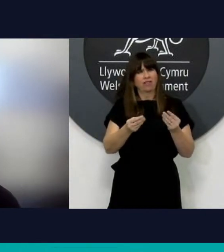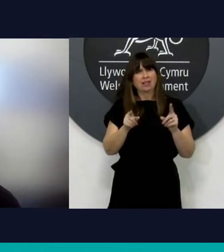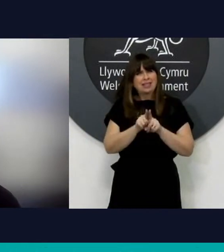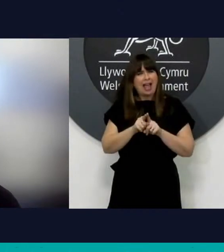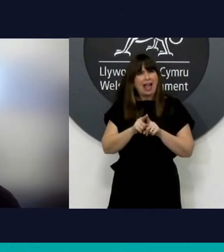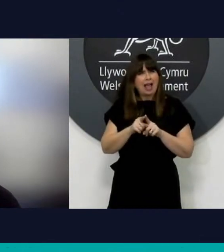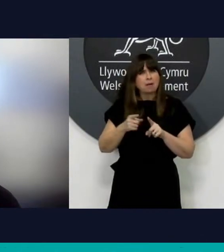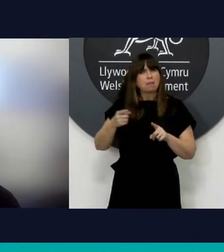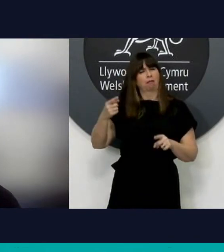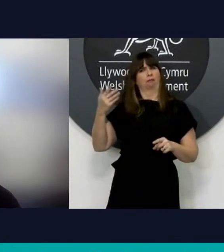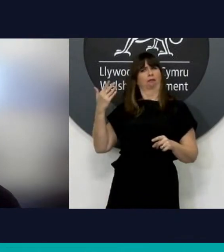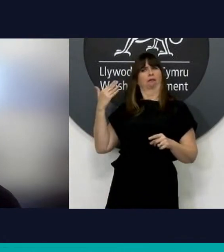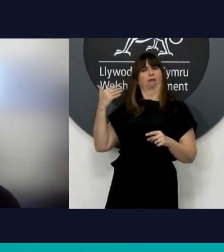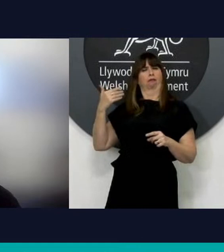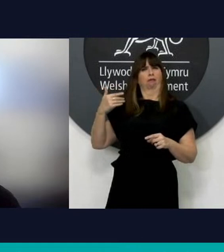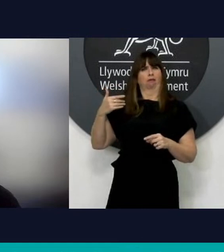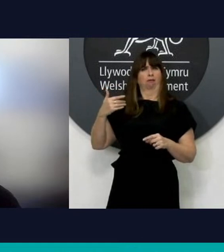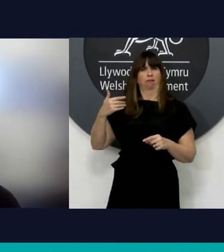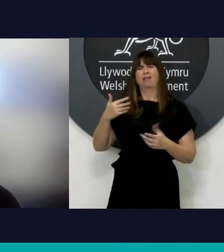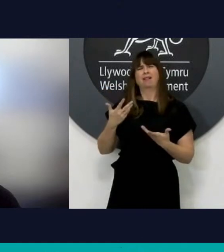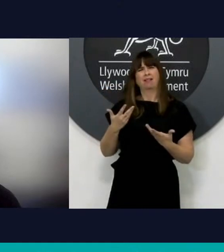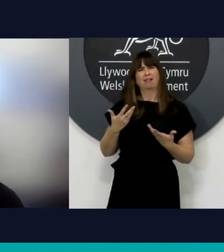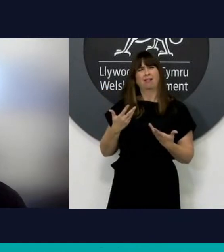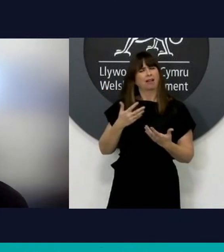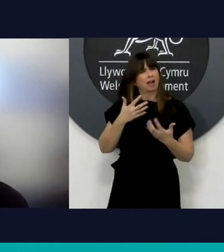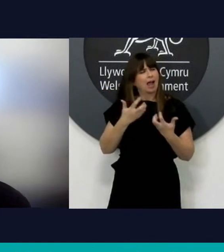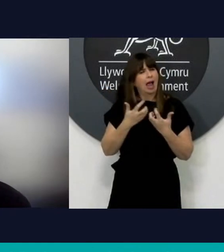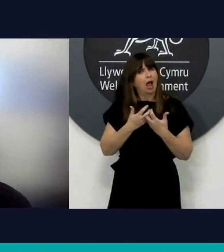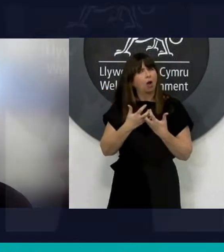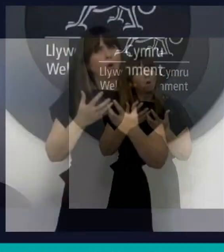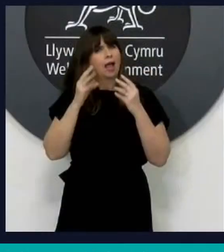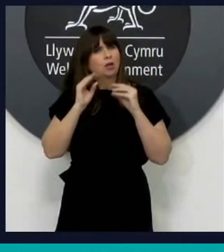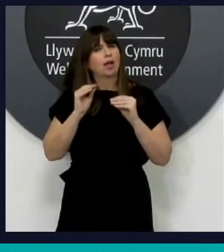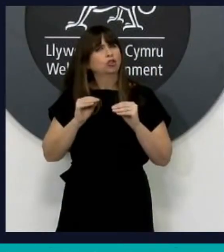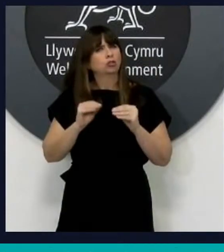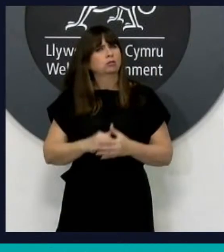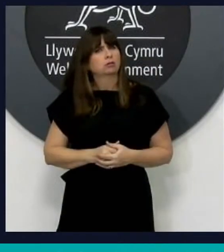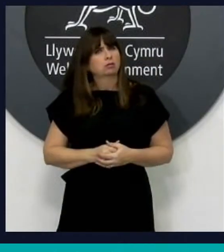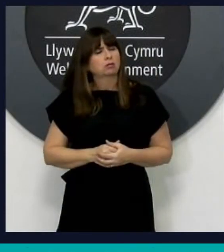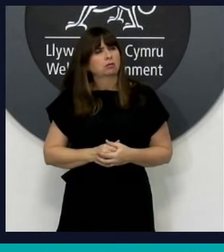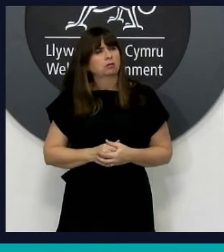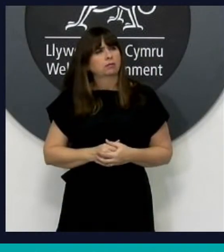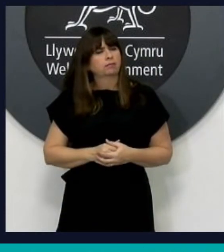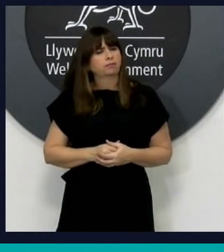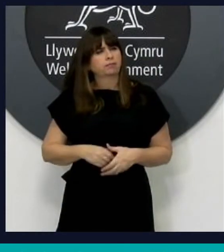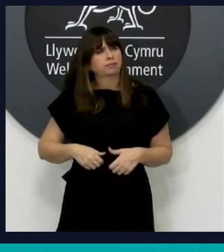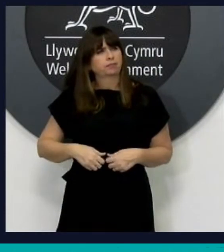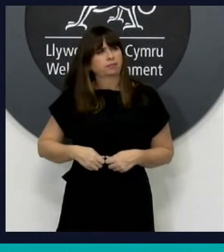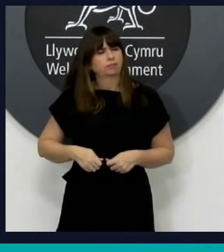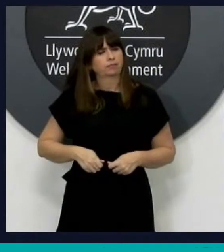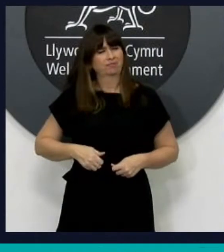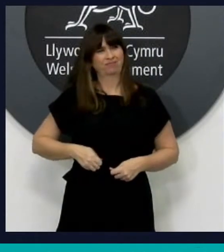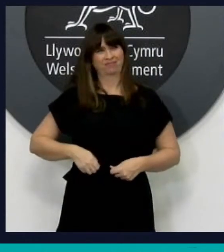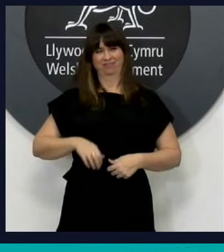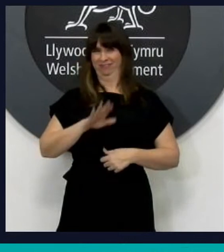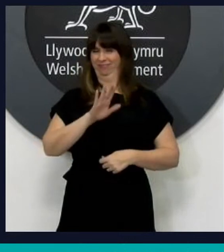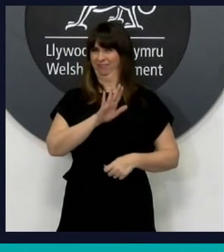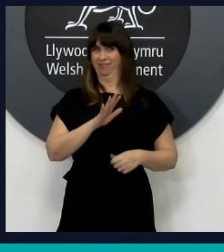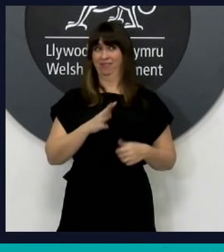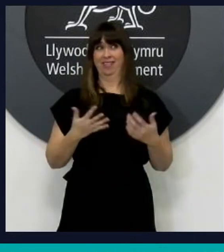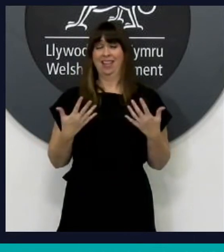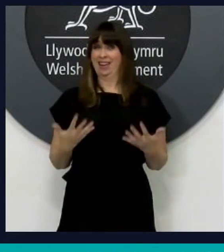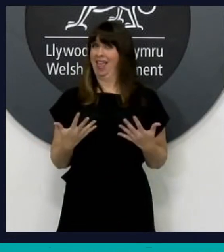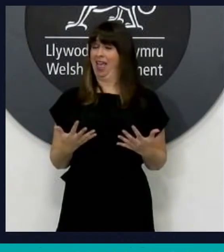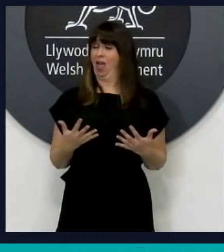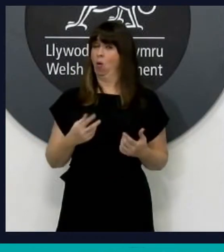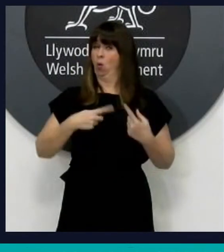we saw earlier on in the year. So how is the government planning to safeguard education? Thanks very much, Harry. Look, we're in a situation